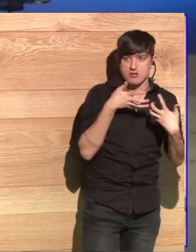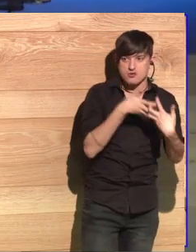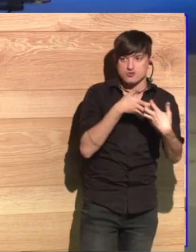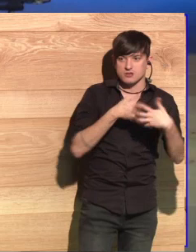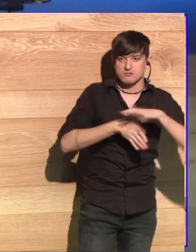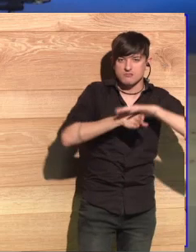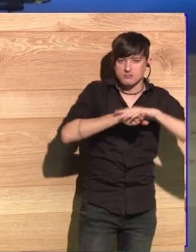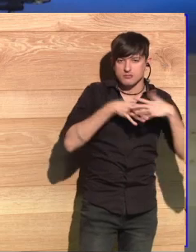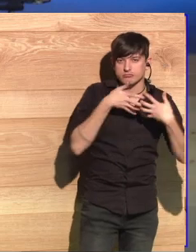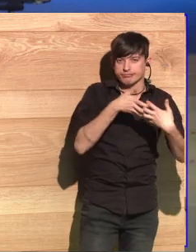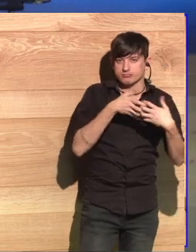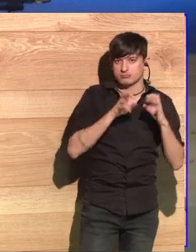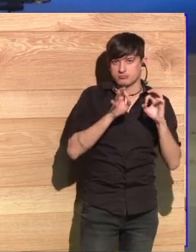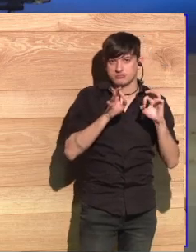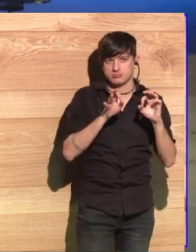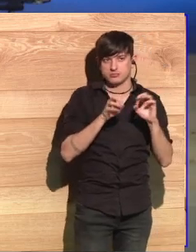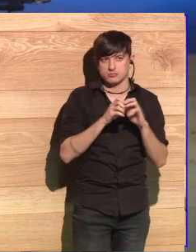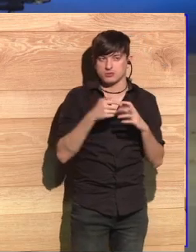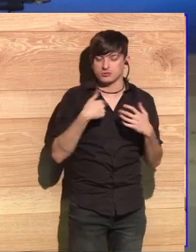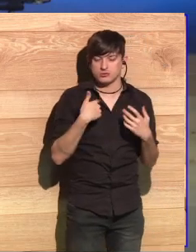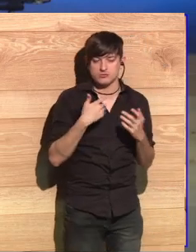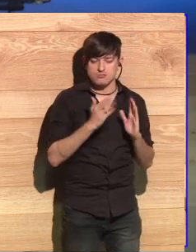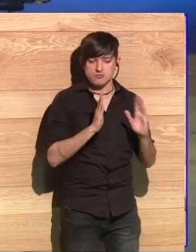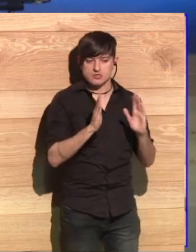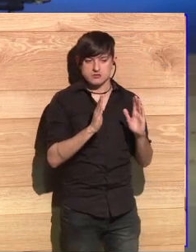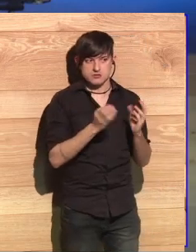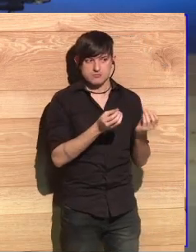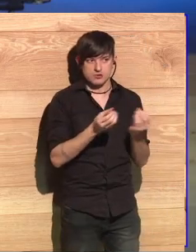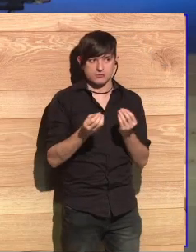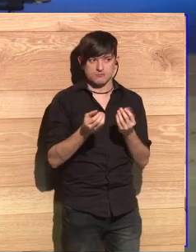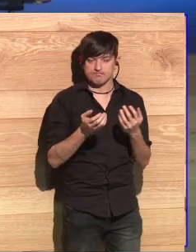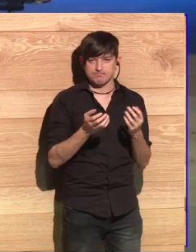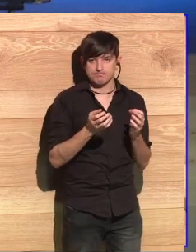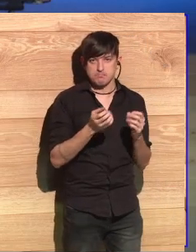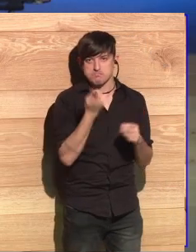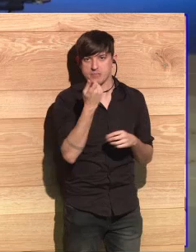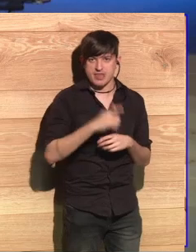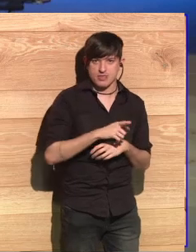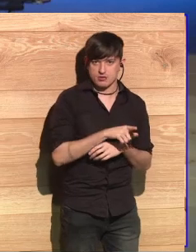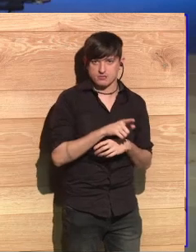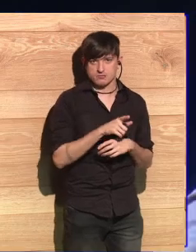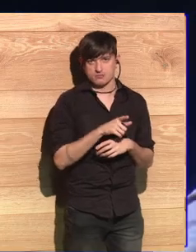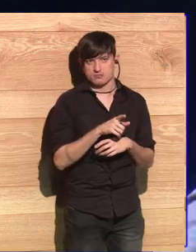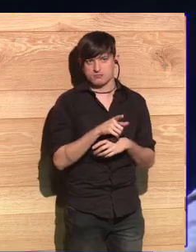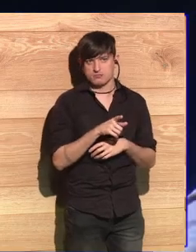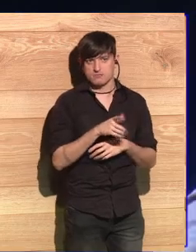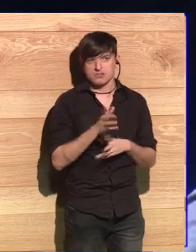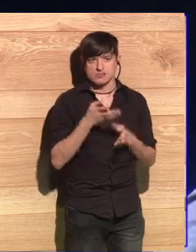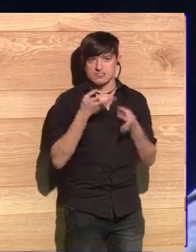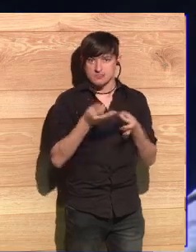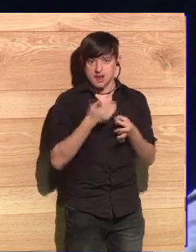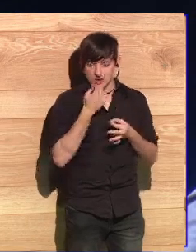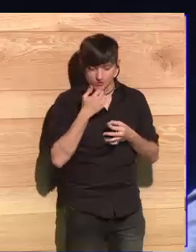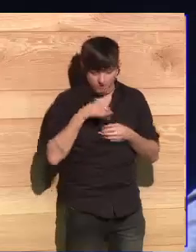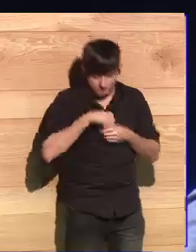Well, the desire to be born again, the fight to continue. I've been through many